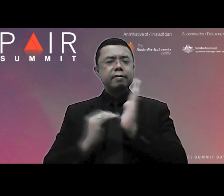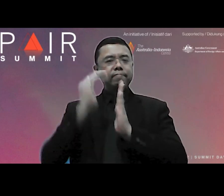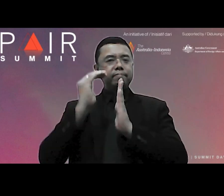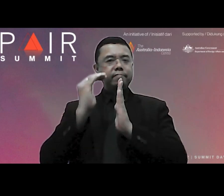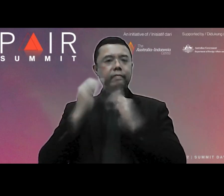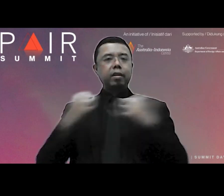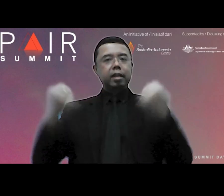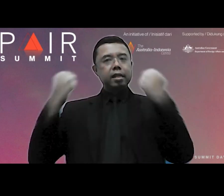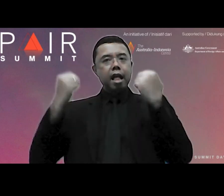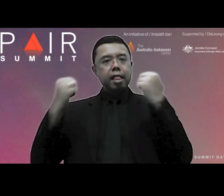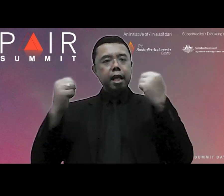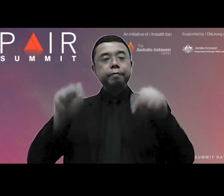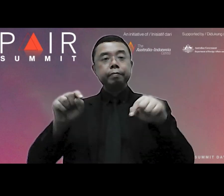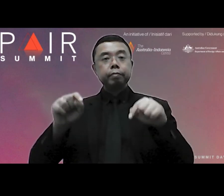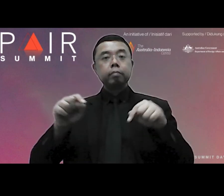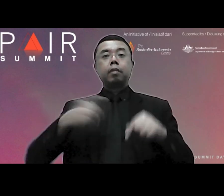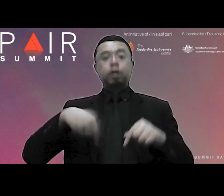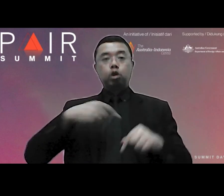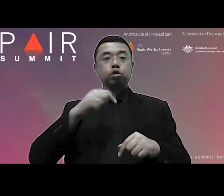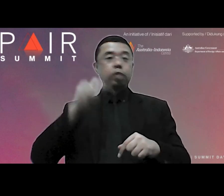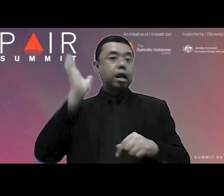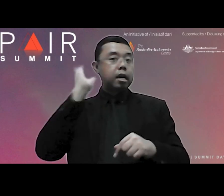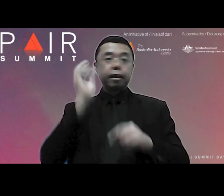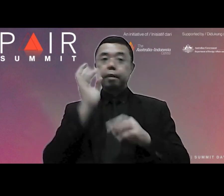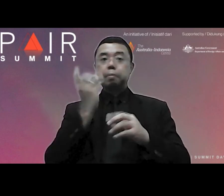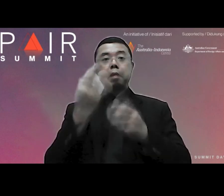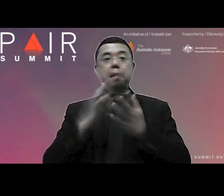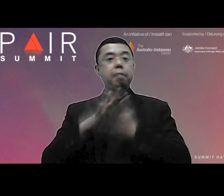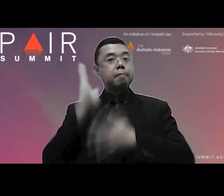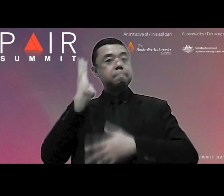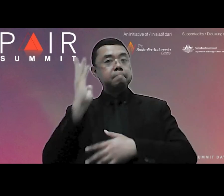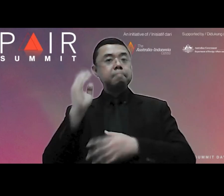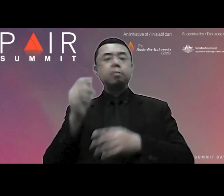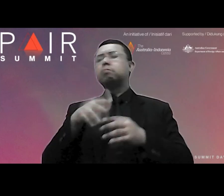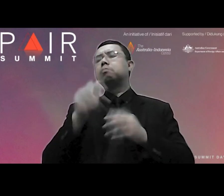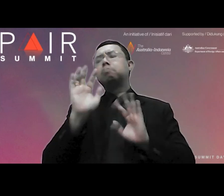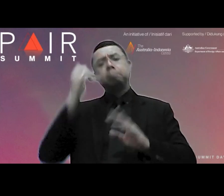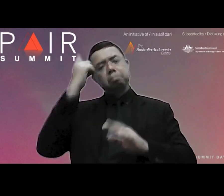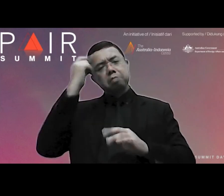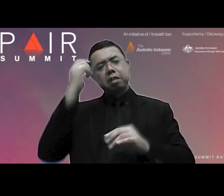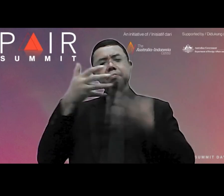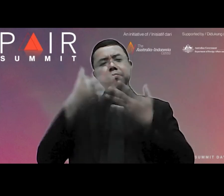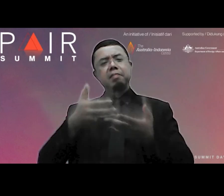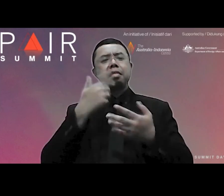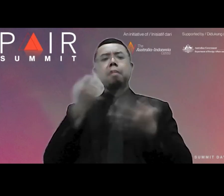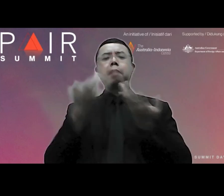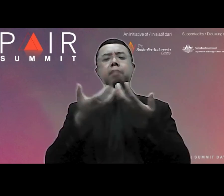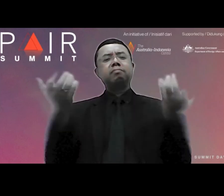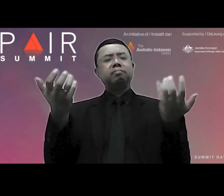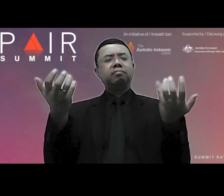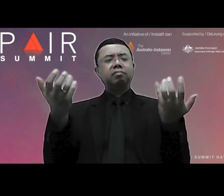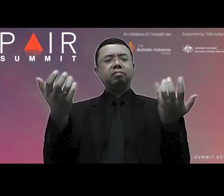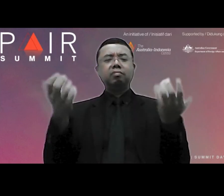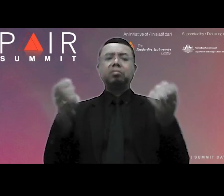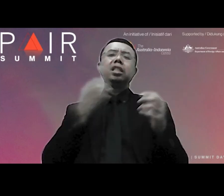hard lessons over the last year and a half about some of the gaps and challenges in our respective healthcare systems. And we've also